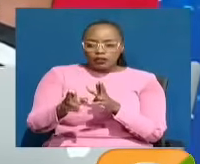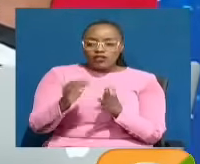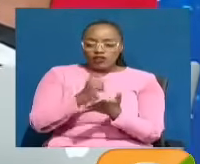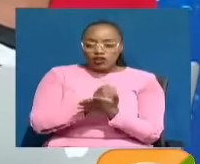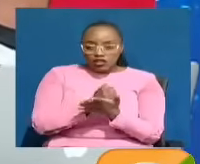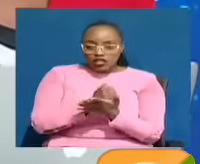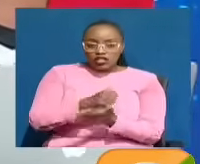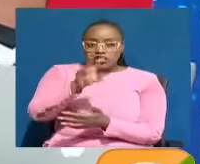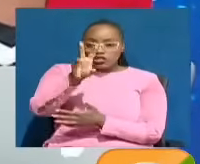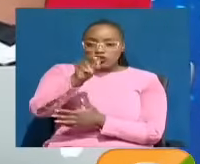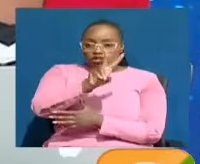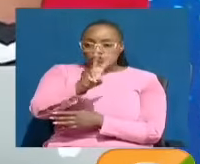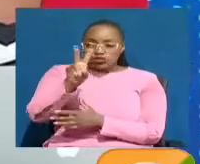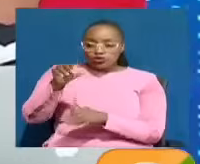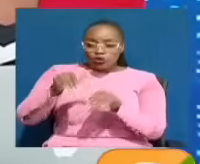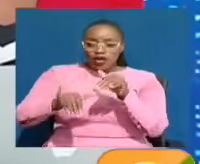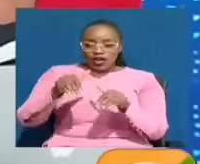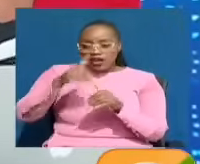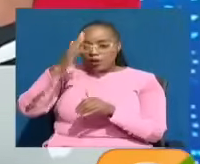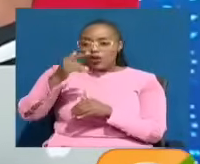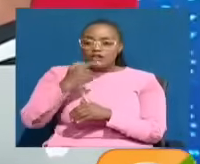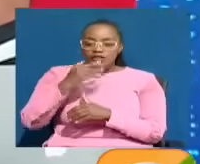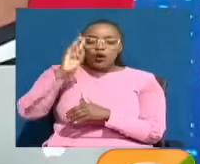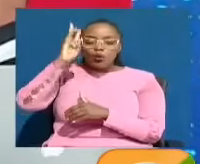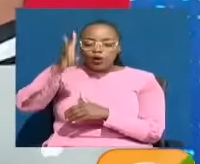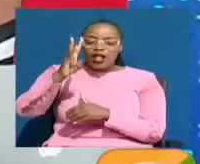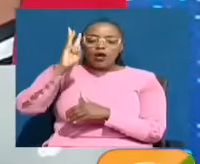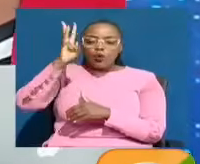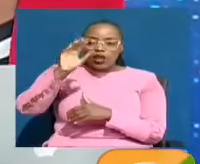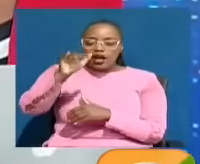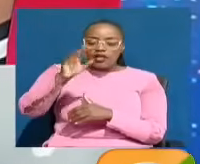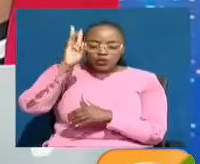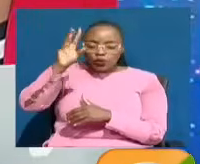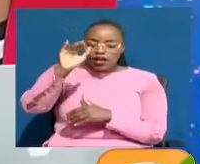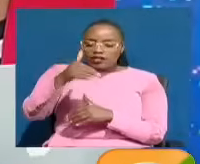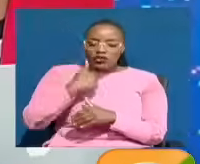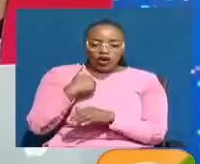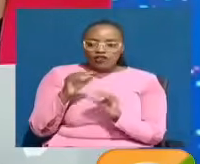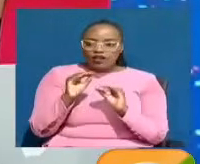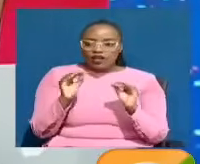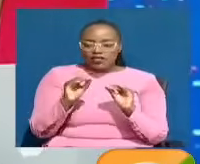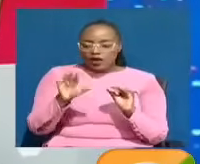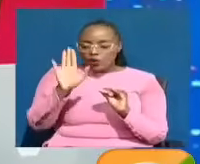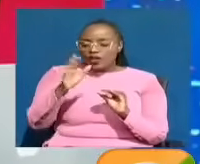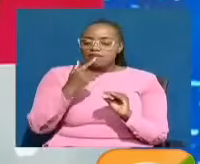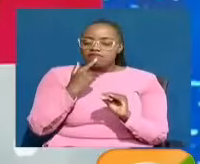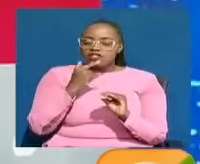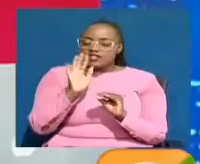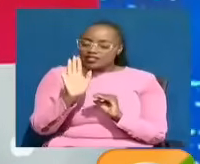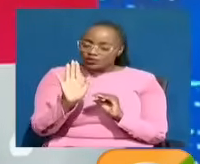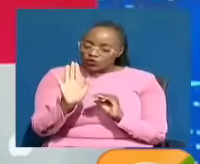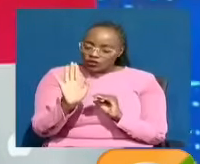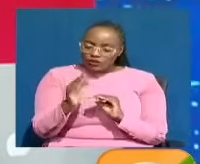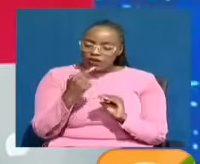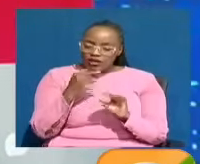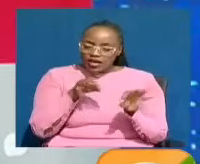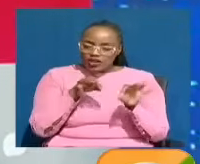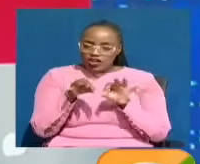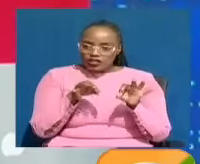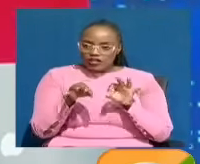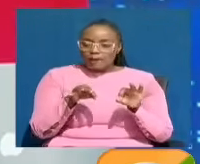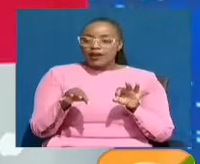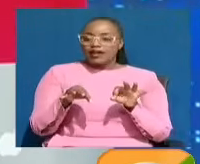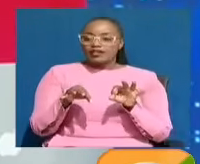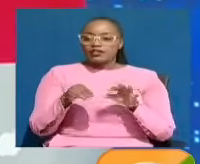of the 2022 elections? Because you've been saying you will ask, so you don't have this. Now, let me tell you, let me just go right